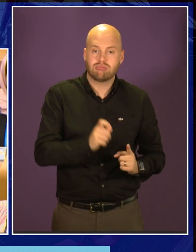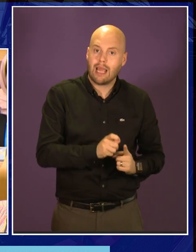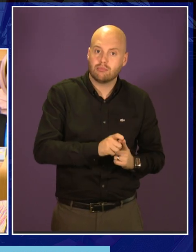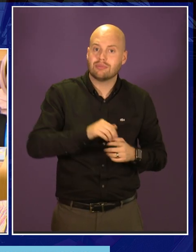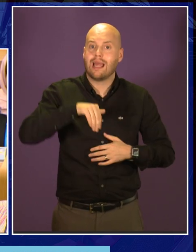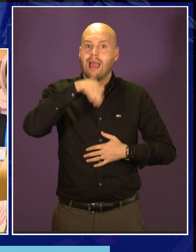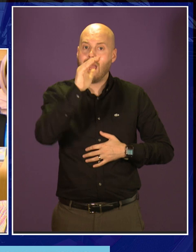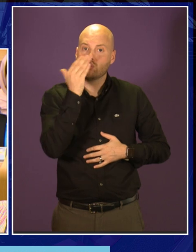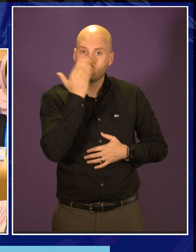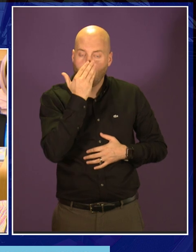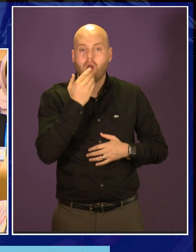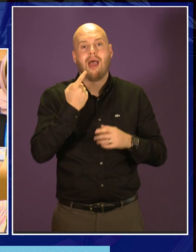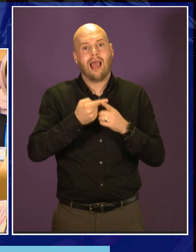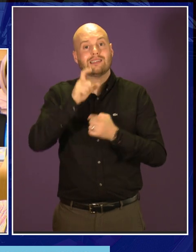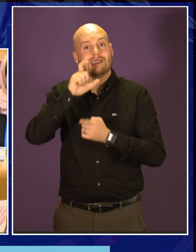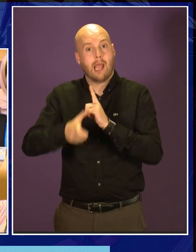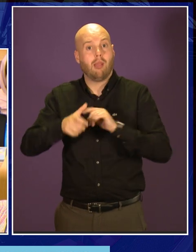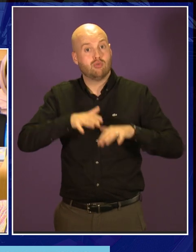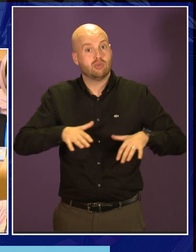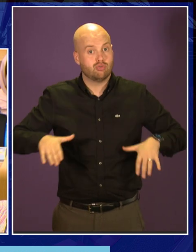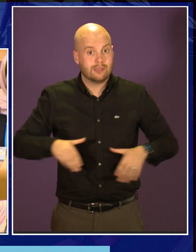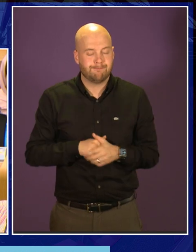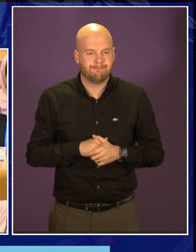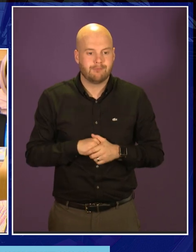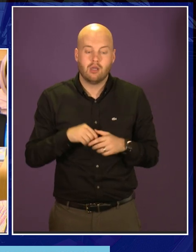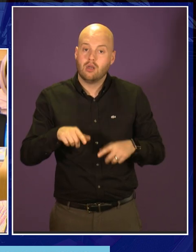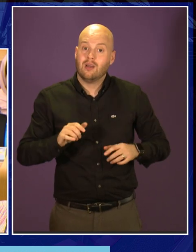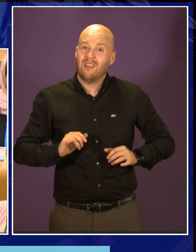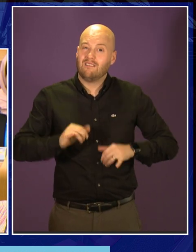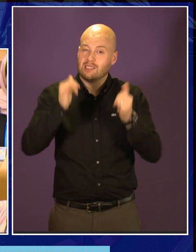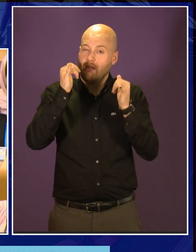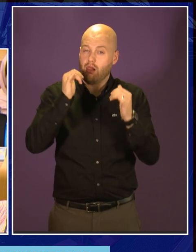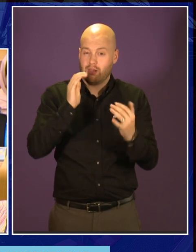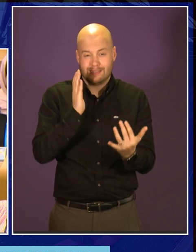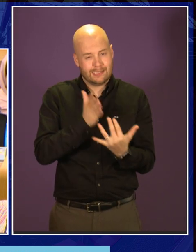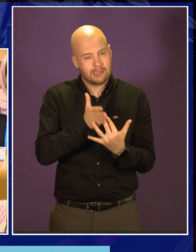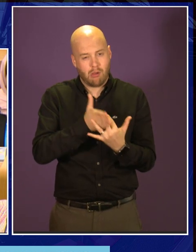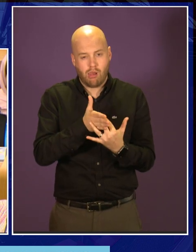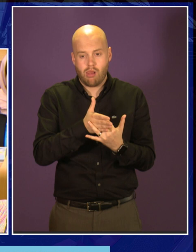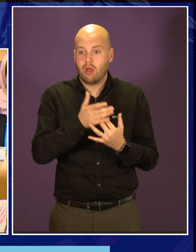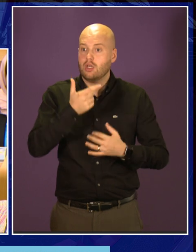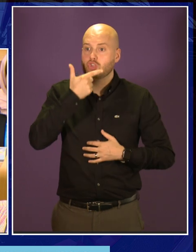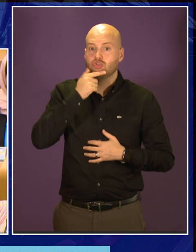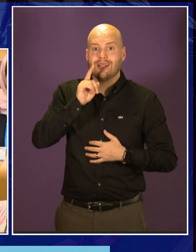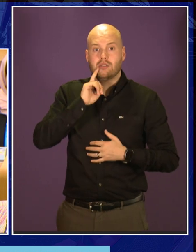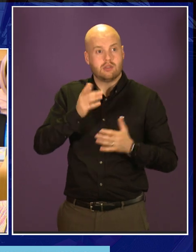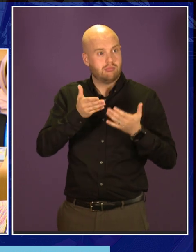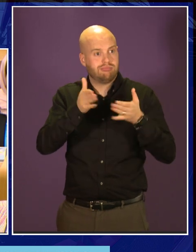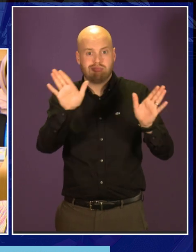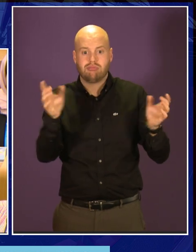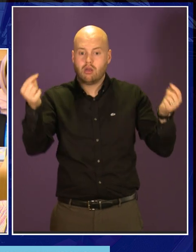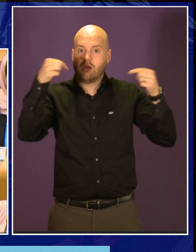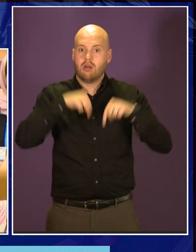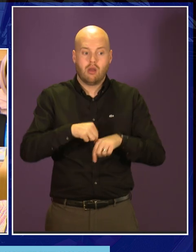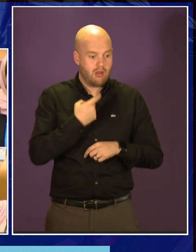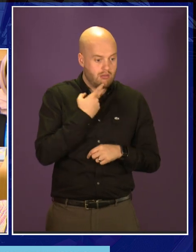with disabilities. The festival is accessible and engenders widespread participation among young and